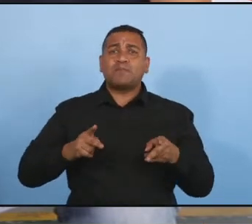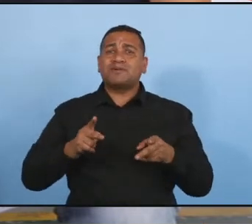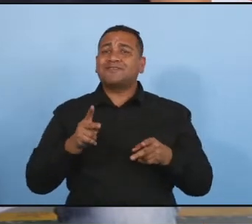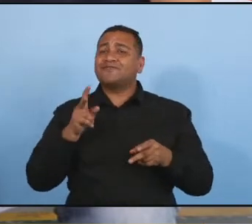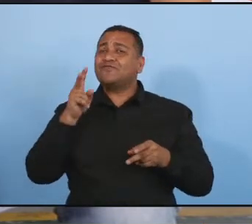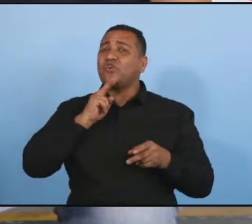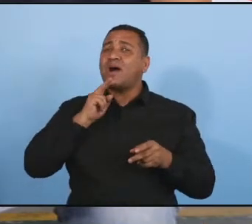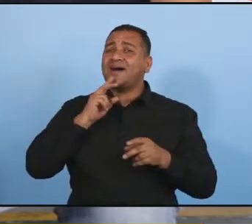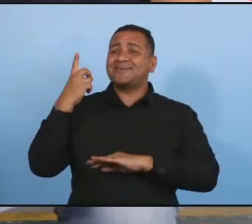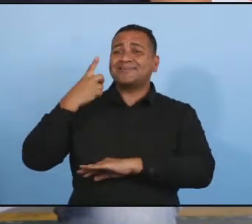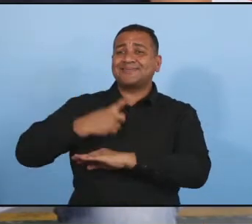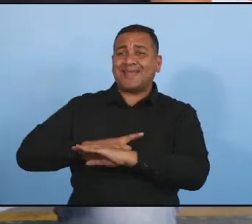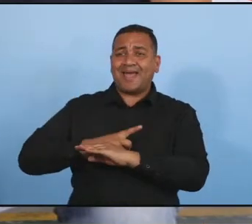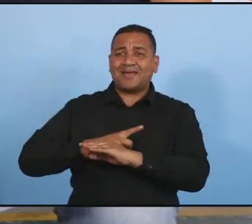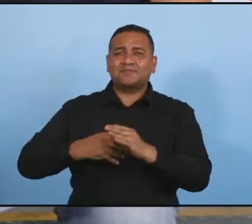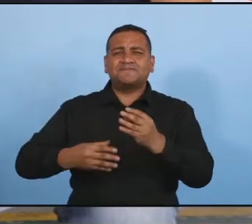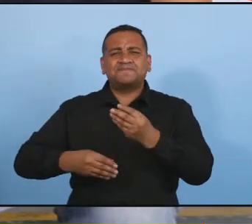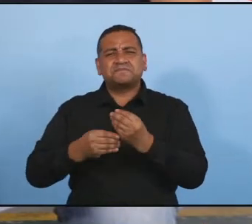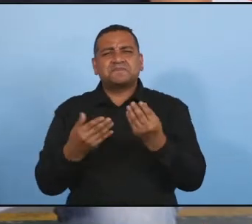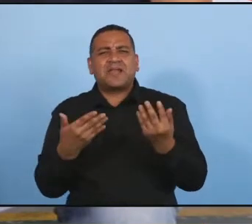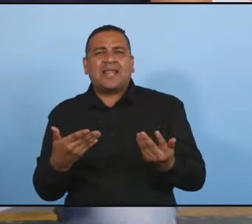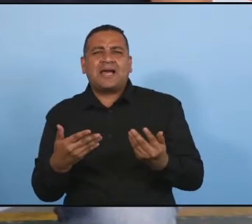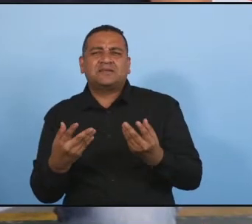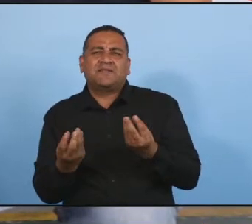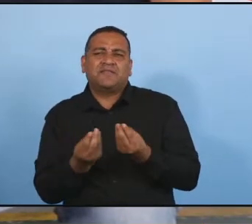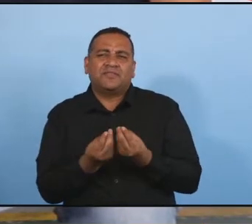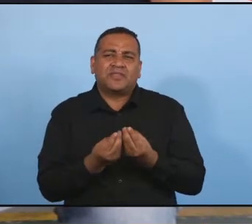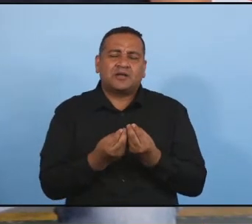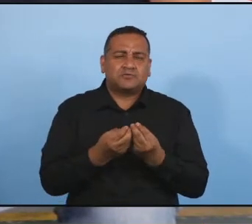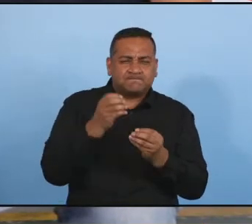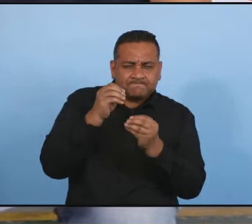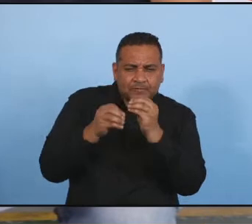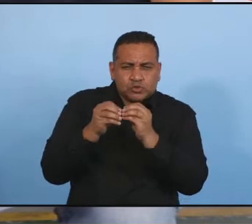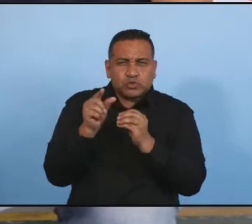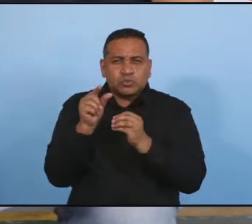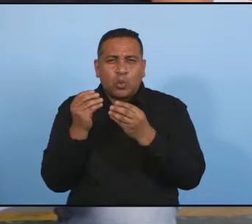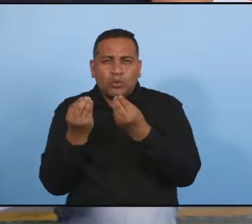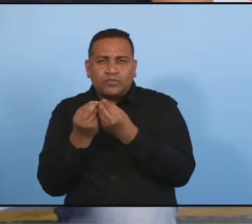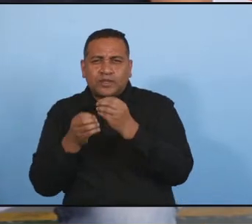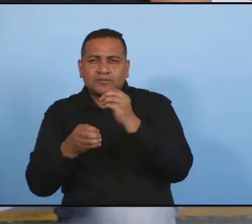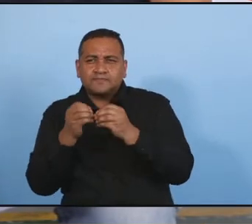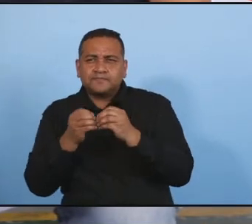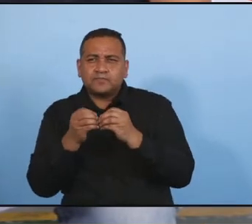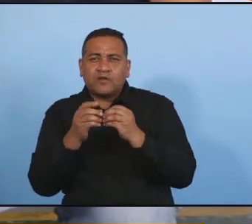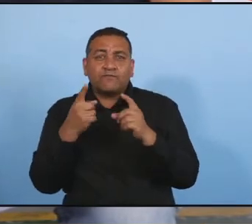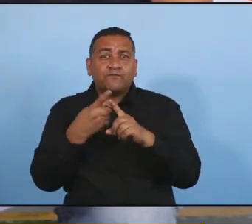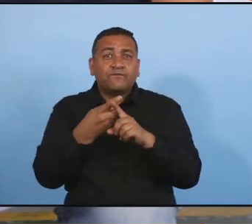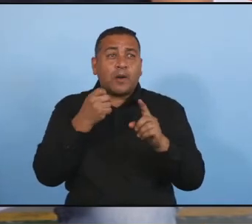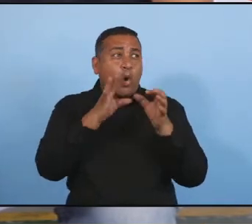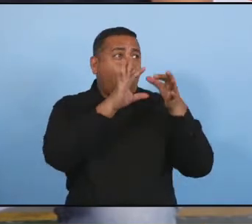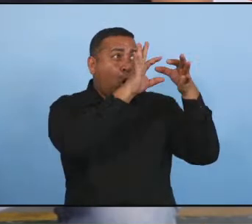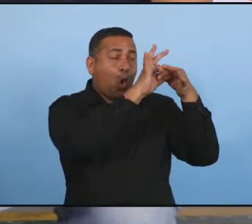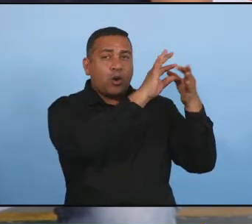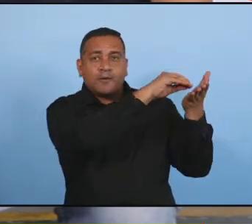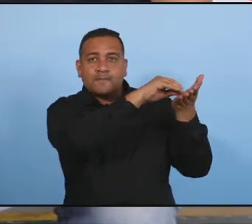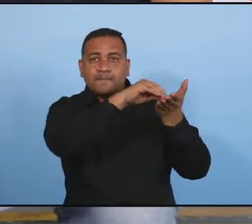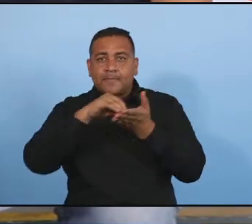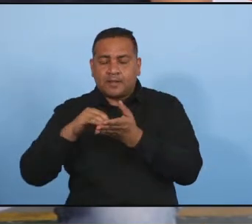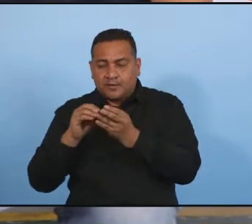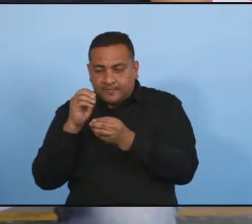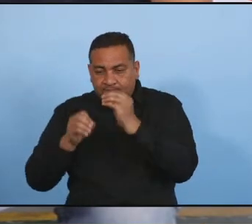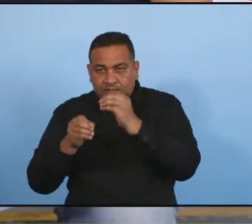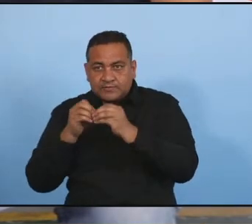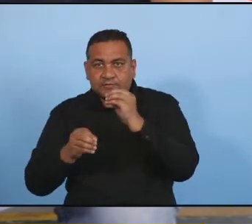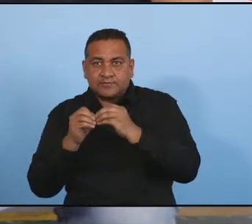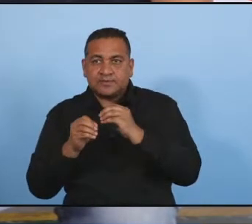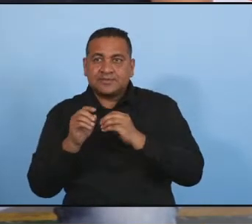additional things, whether it be repairs that they're bringing in on their own. Might be TVs or something. It's like, how do I repair a TV? Oh, wow. Bring